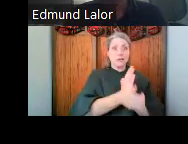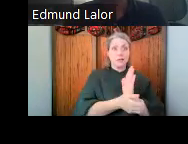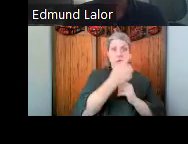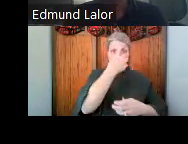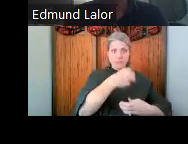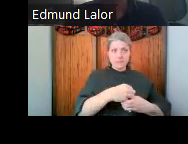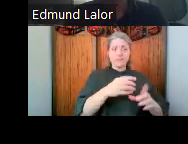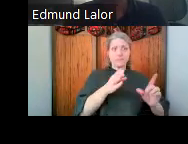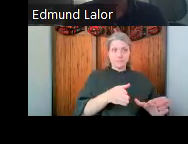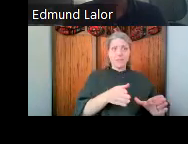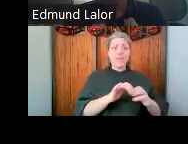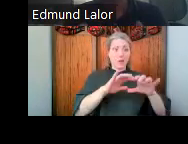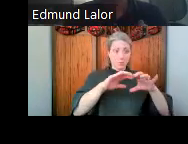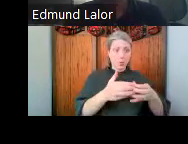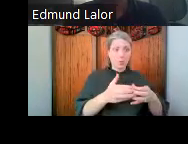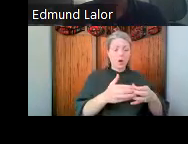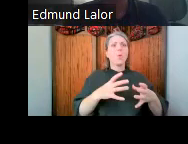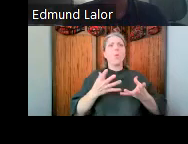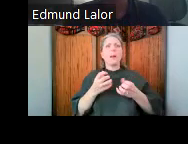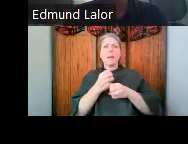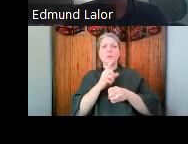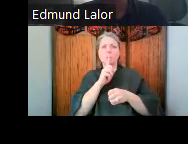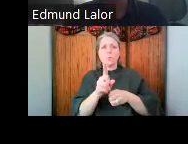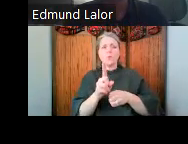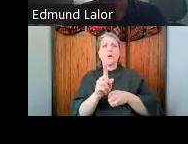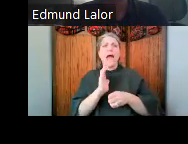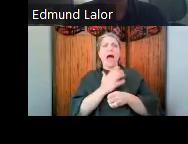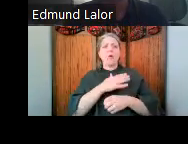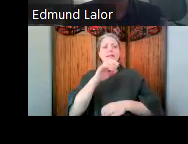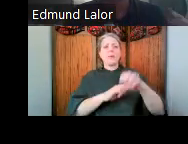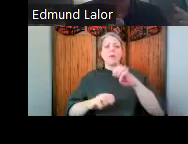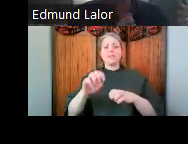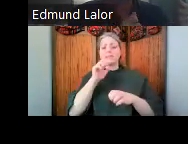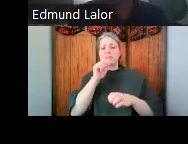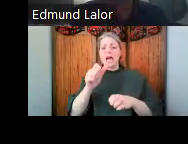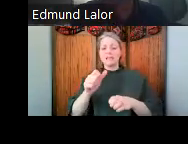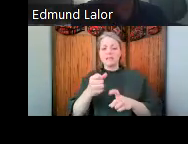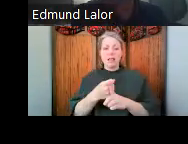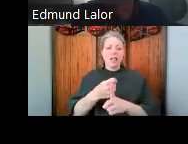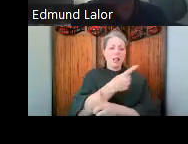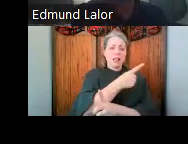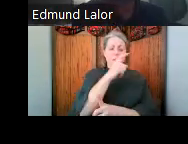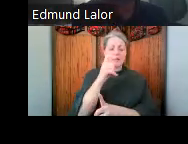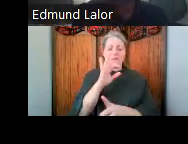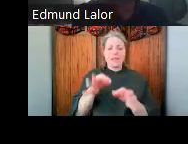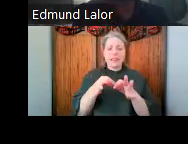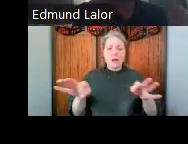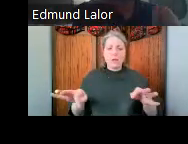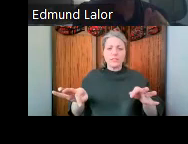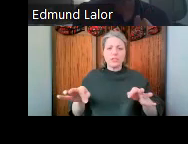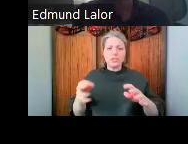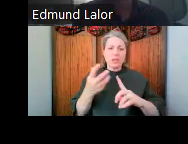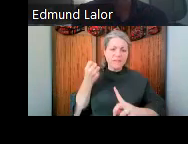our experiment isn't just picking up on language impairment specifically, but most especially on